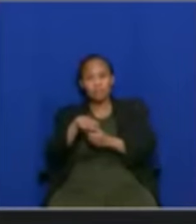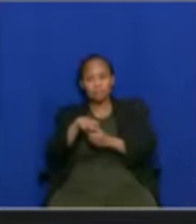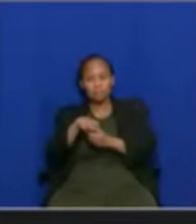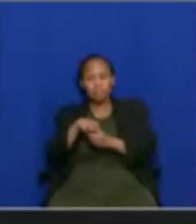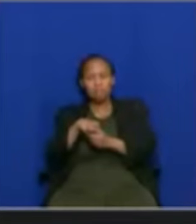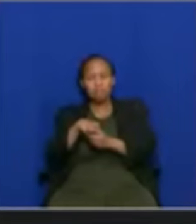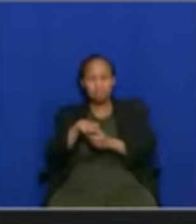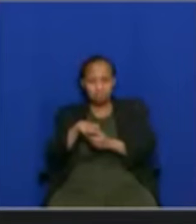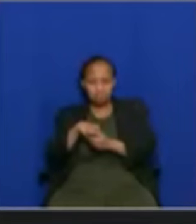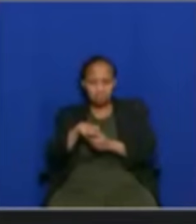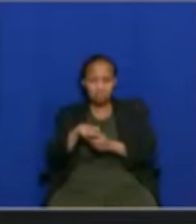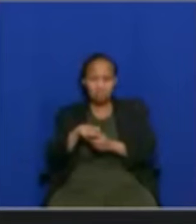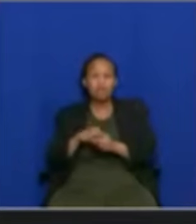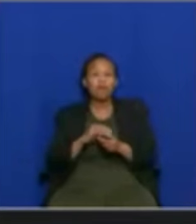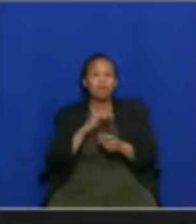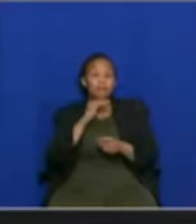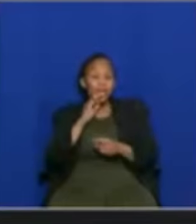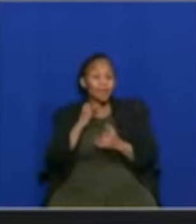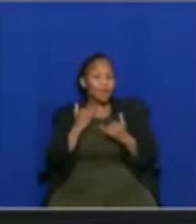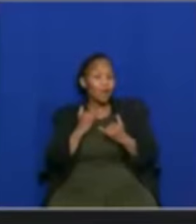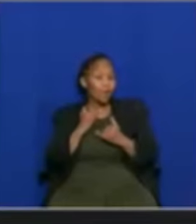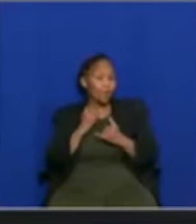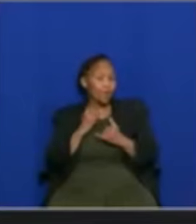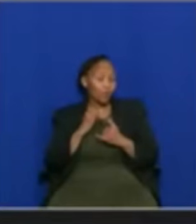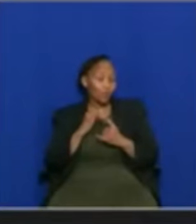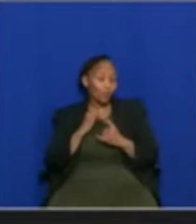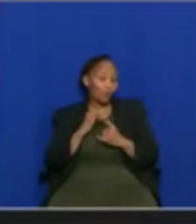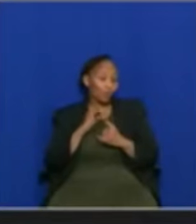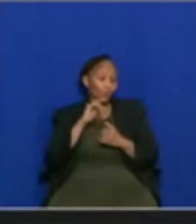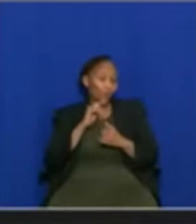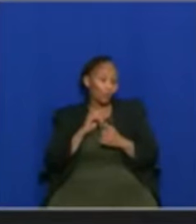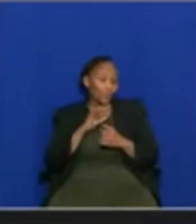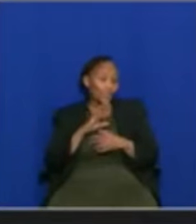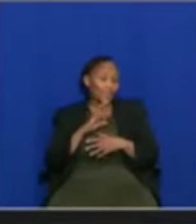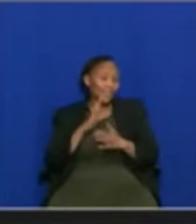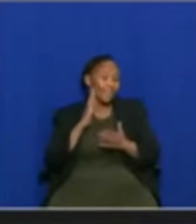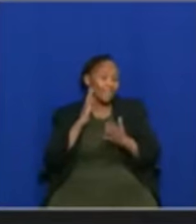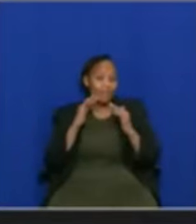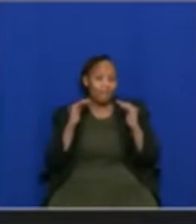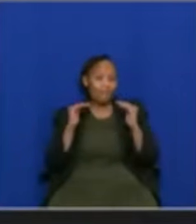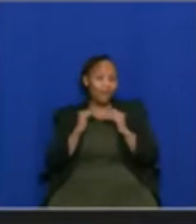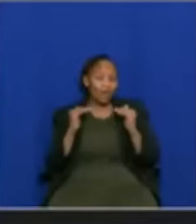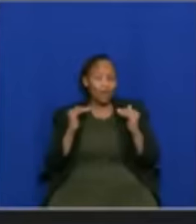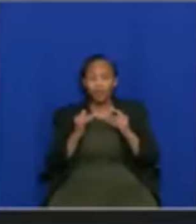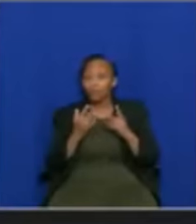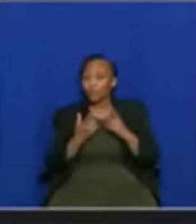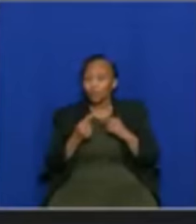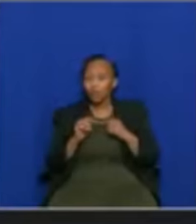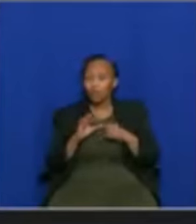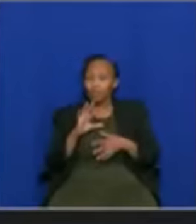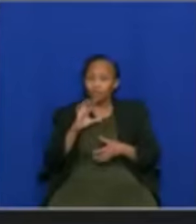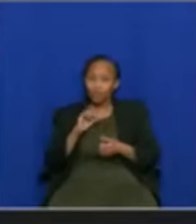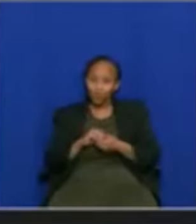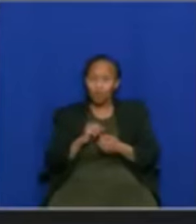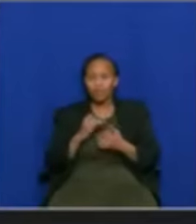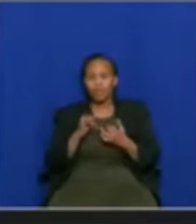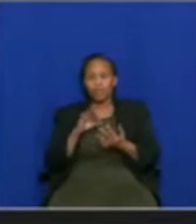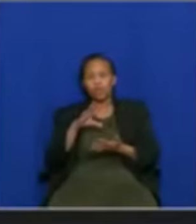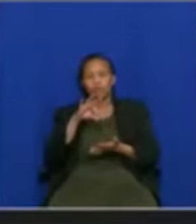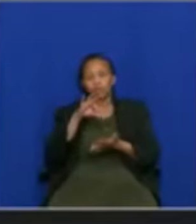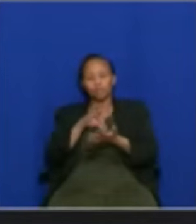to assume, to conclude, and I see at the bottom, it's signed by Advocate A. Johnson. That's correct.